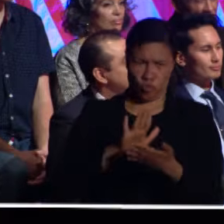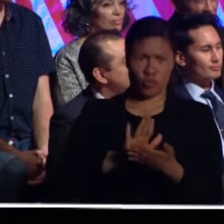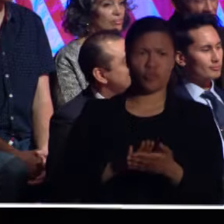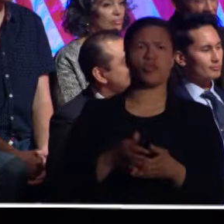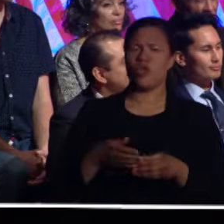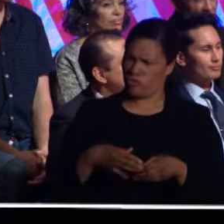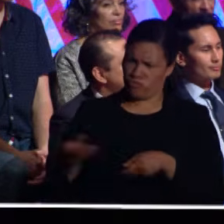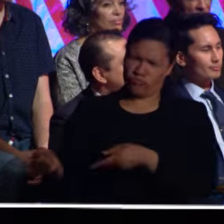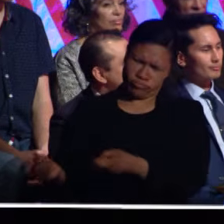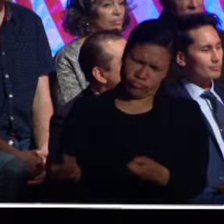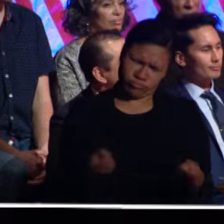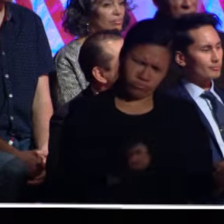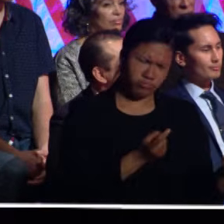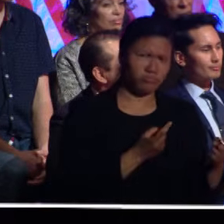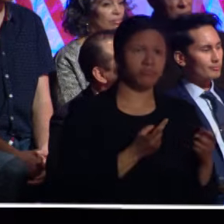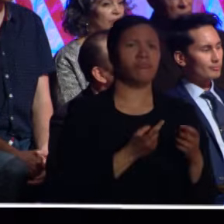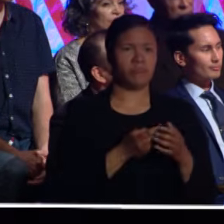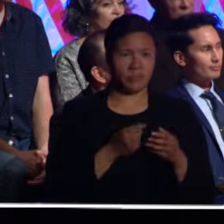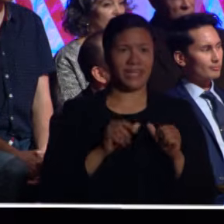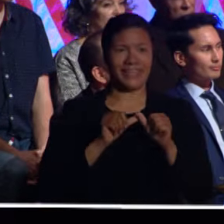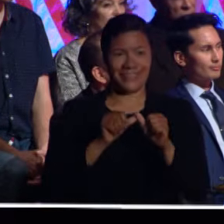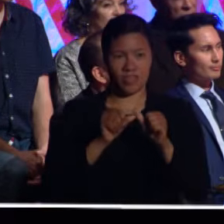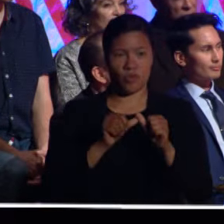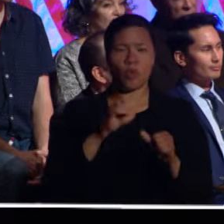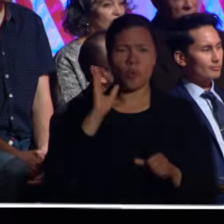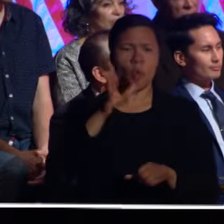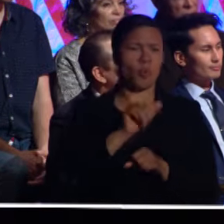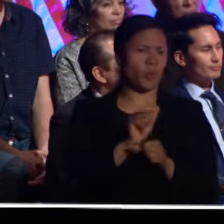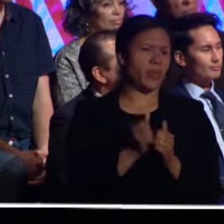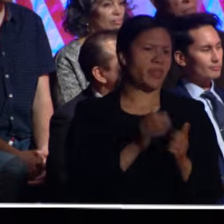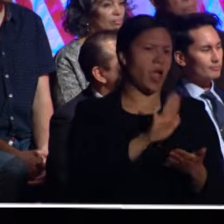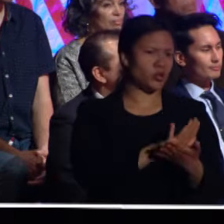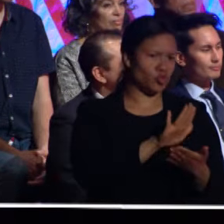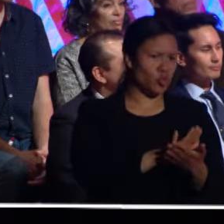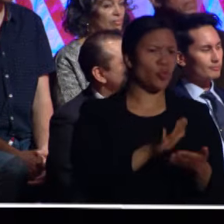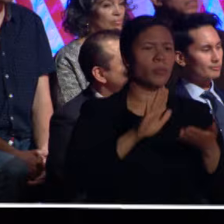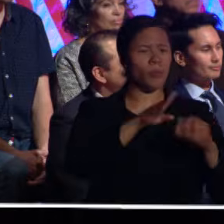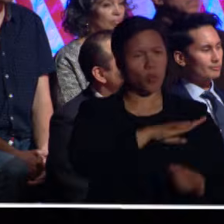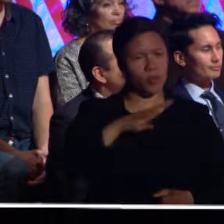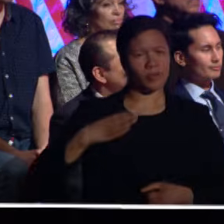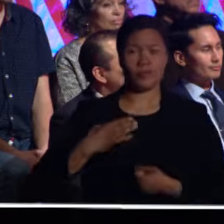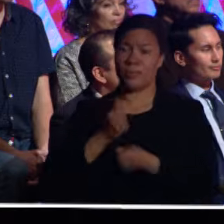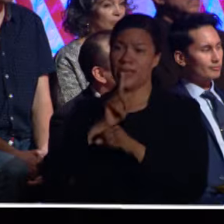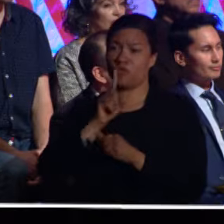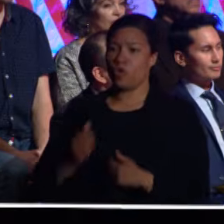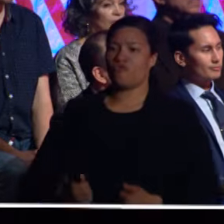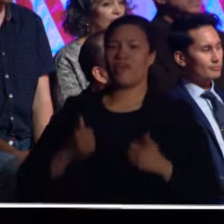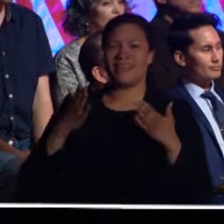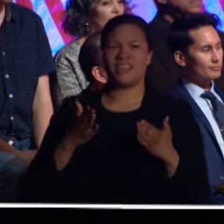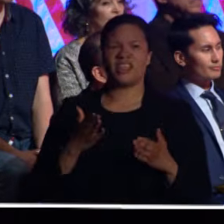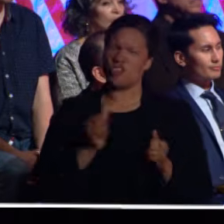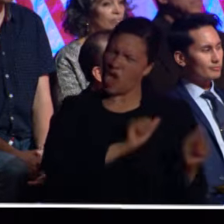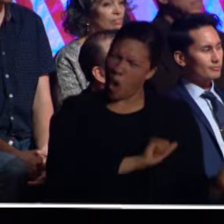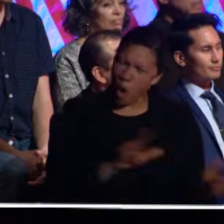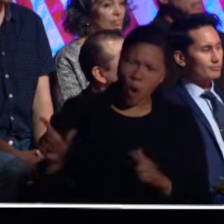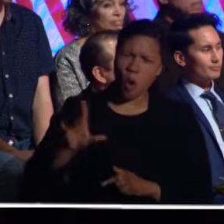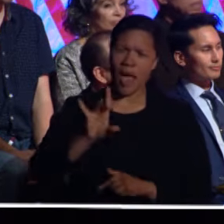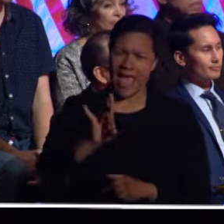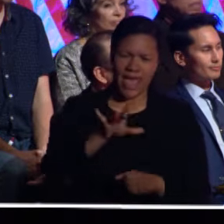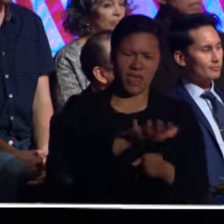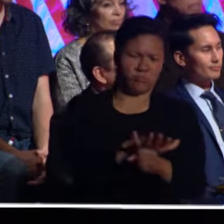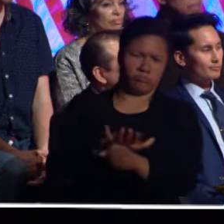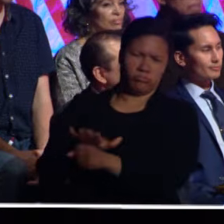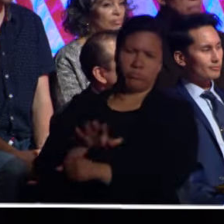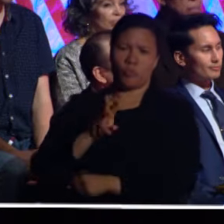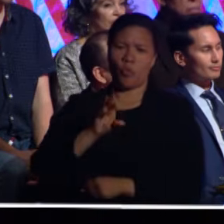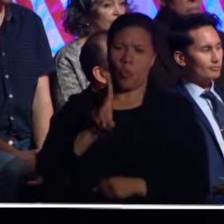school communities, and our school board to ensure that residents in all 8 wards have access